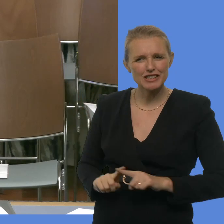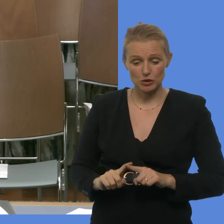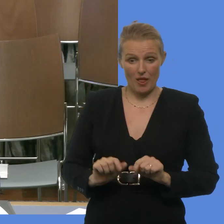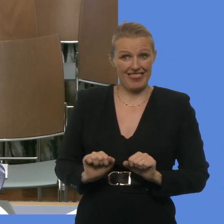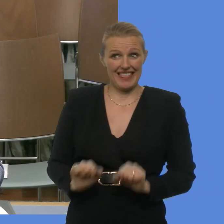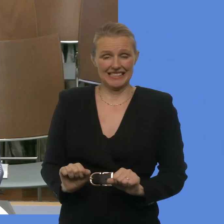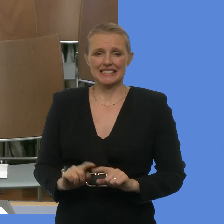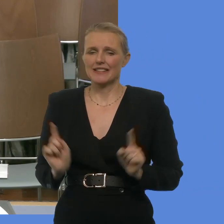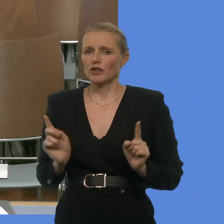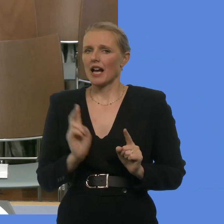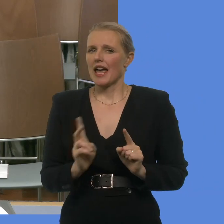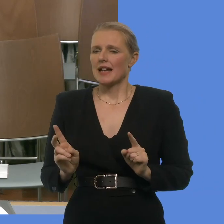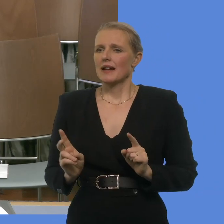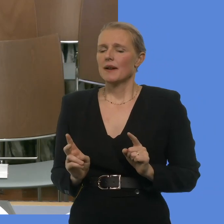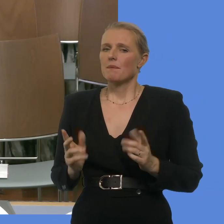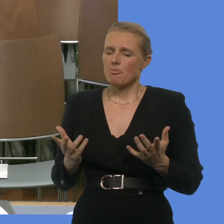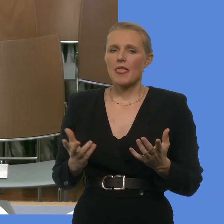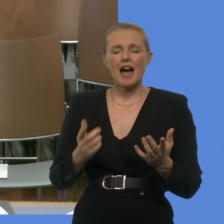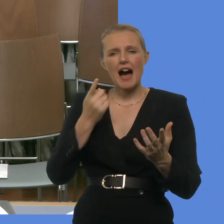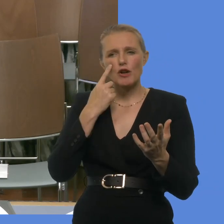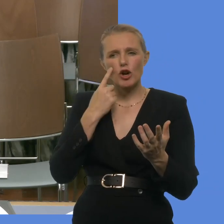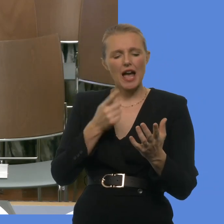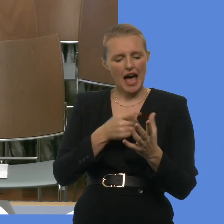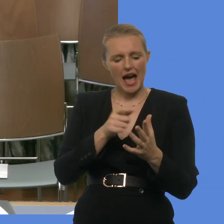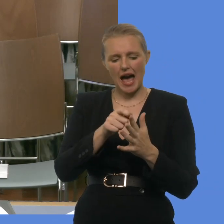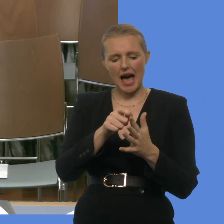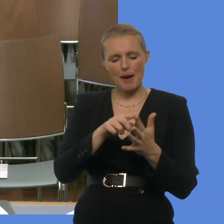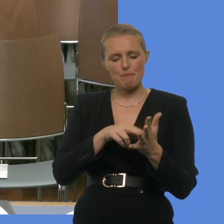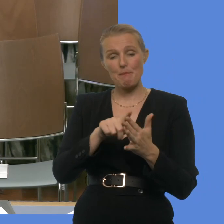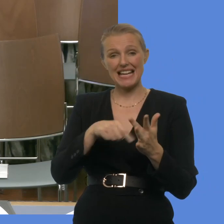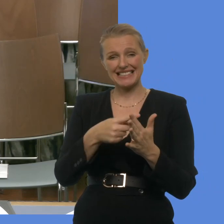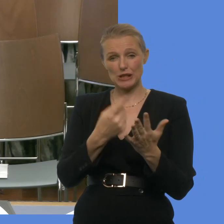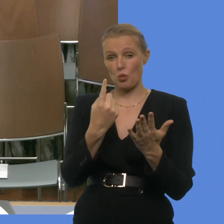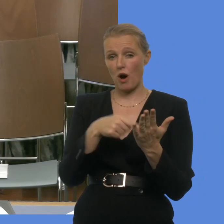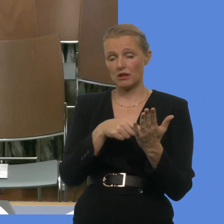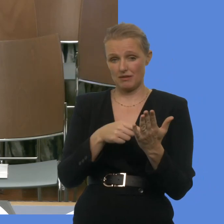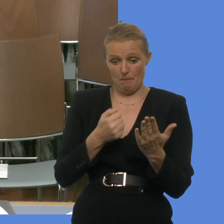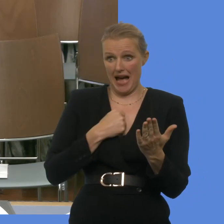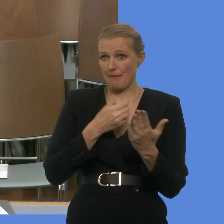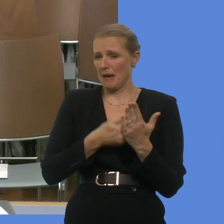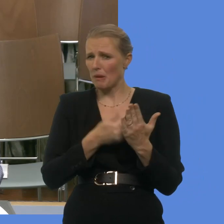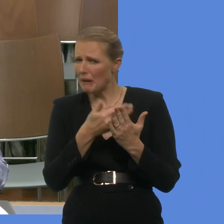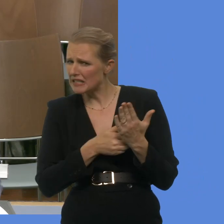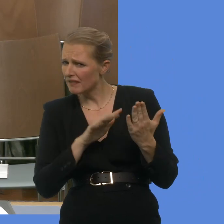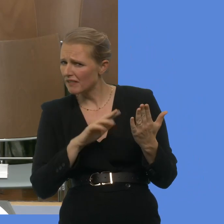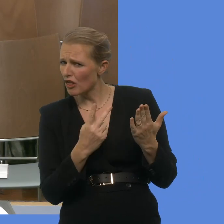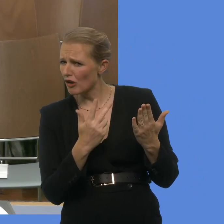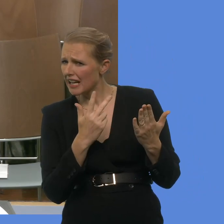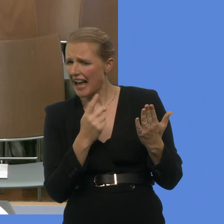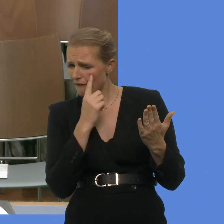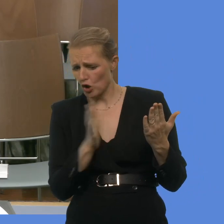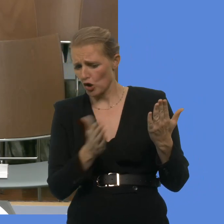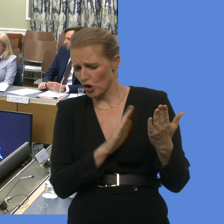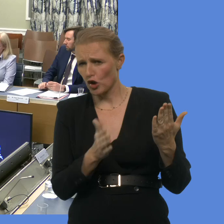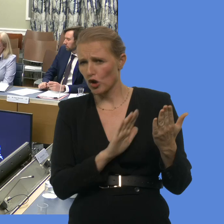it's different. But the Appendix 1, and it's in page 53 of my paper, but towards the back of that's the